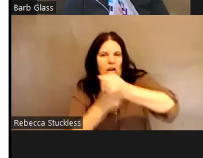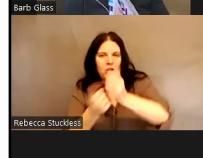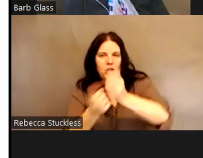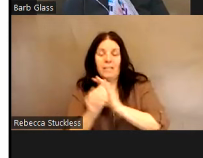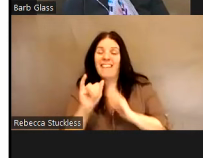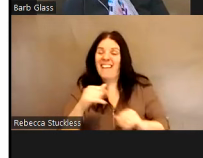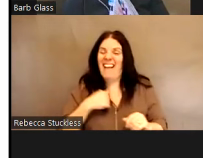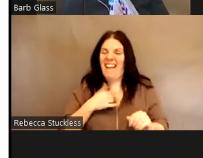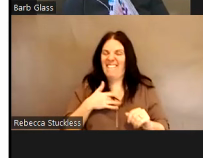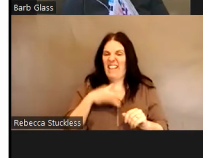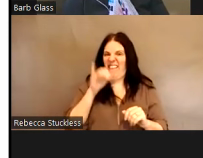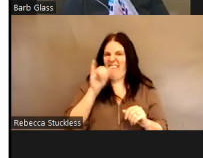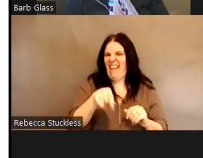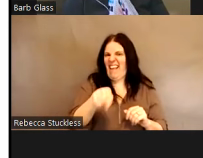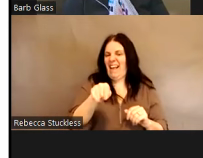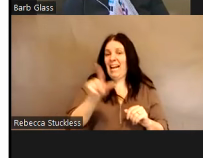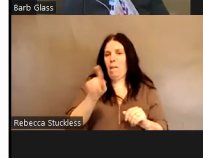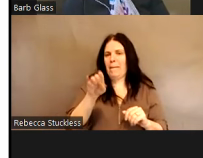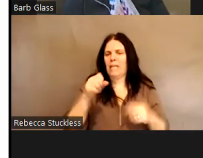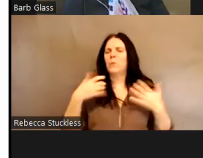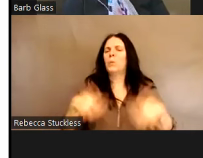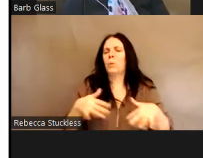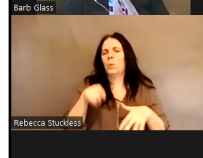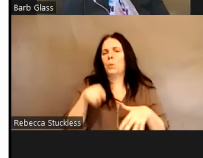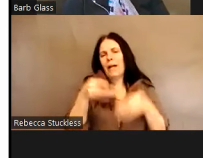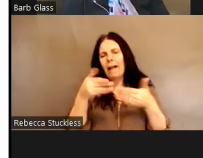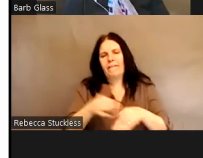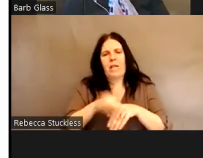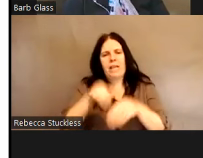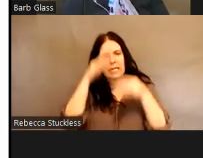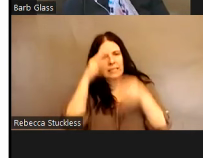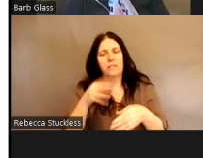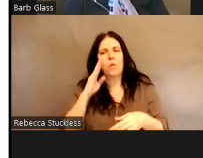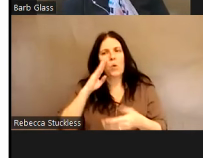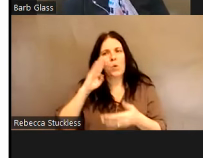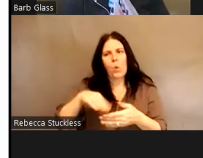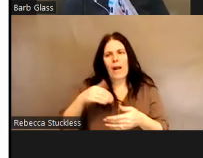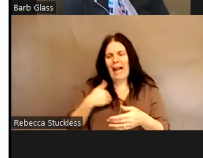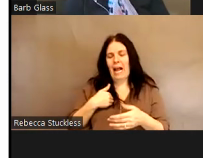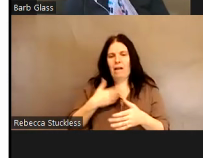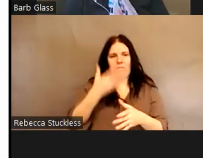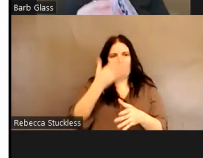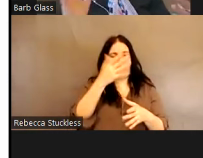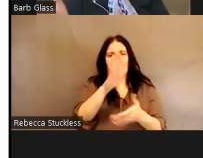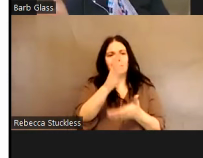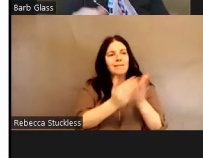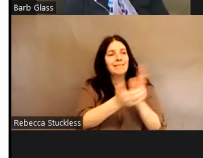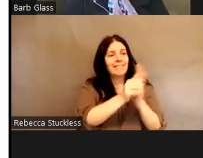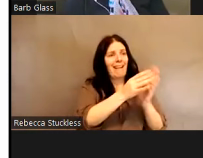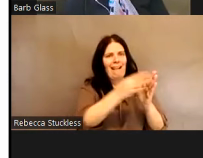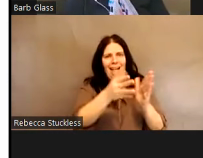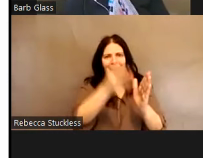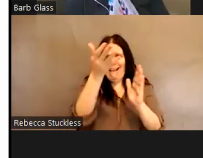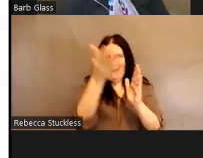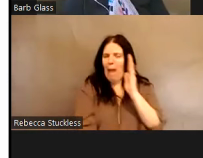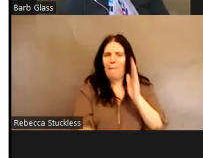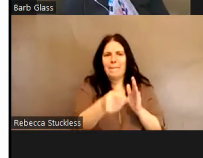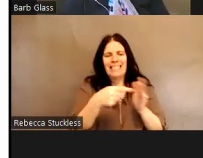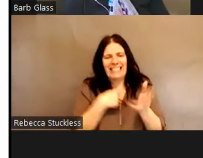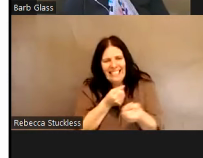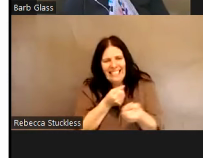of part of what we do in LBS. We know there are enduring gaps in people's skills, and we really try to help them